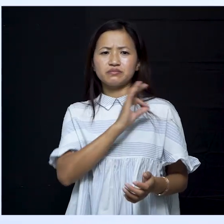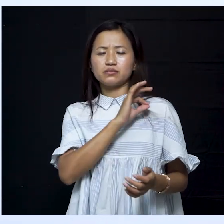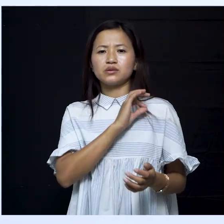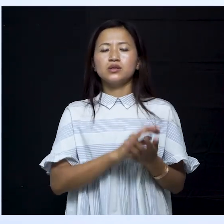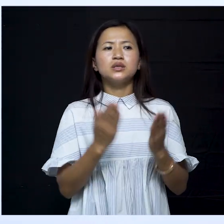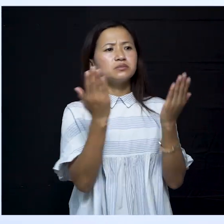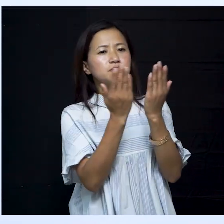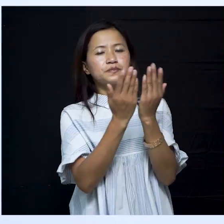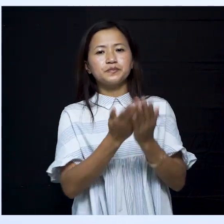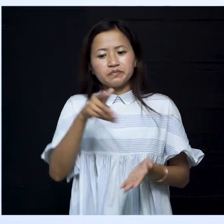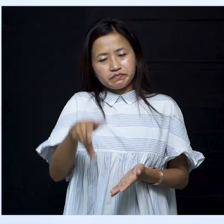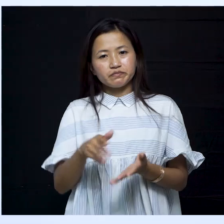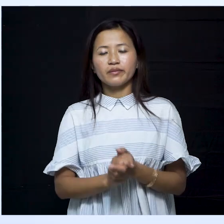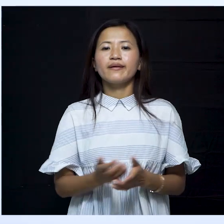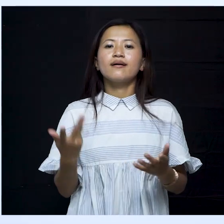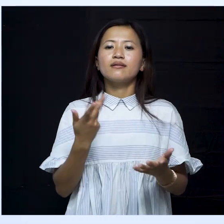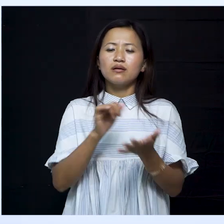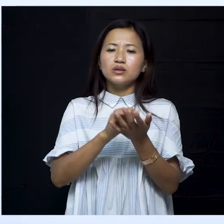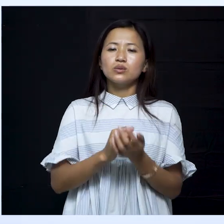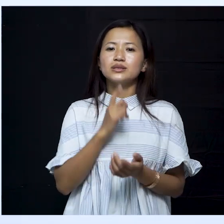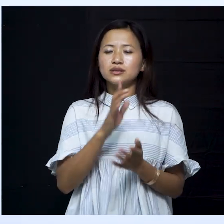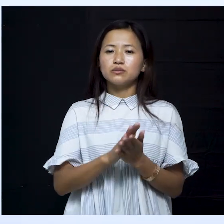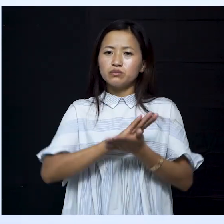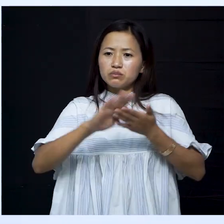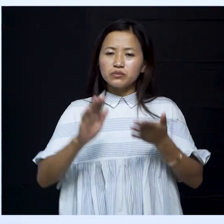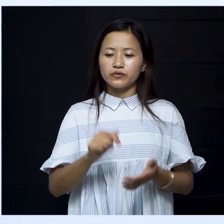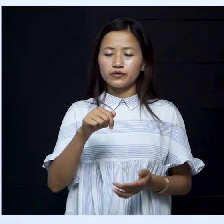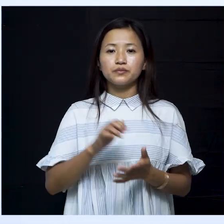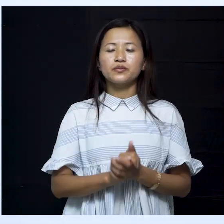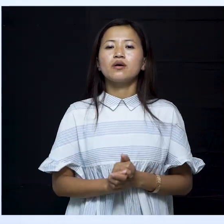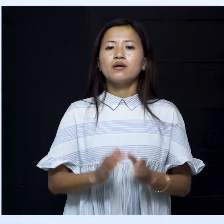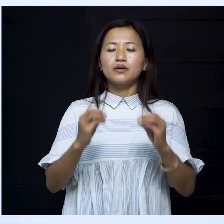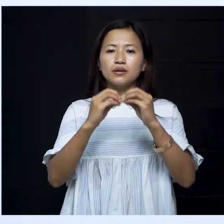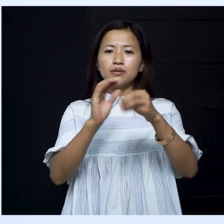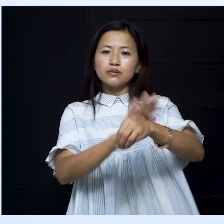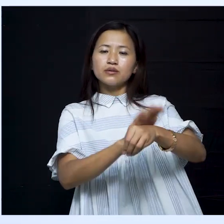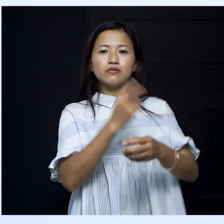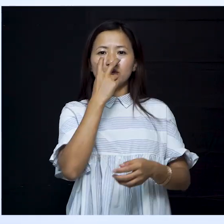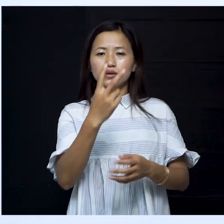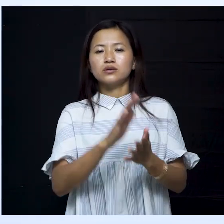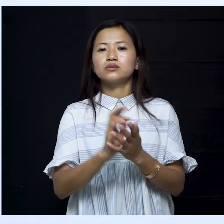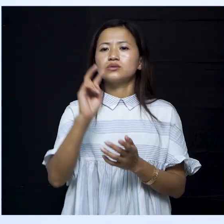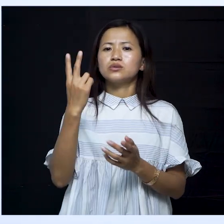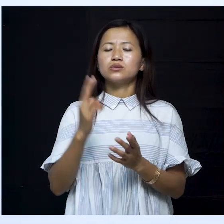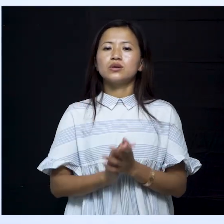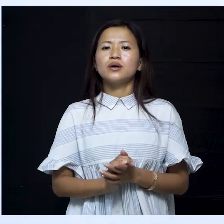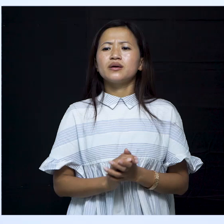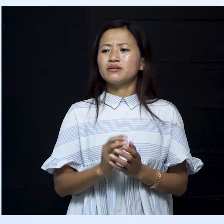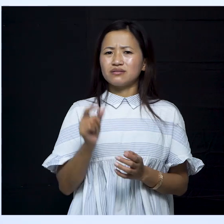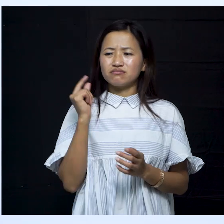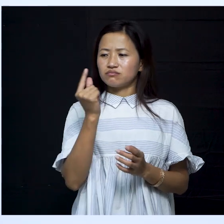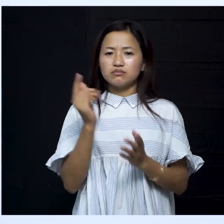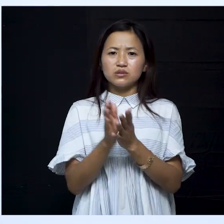enough to read it, you know. So that is what he is disapproving here. British English, on the other hand, focuses on too many